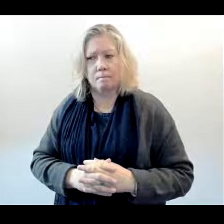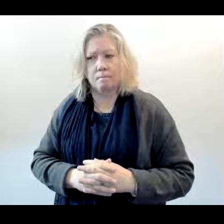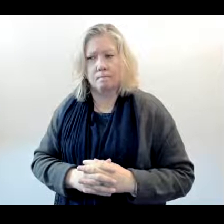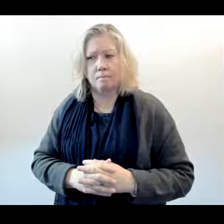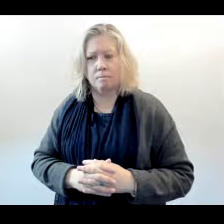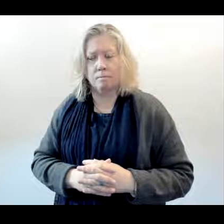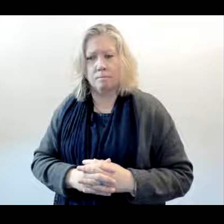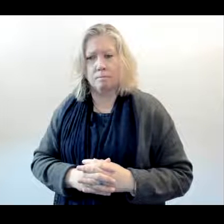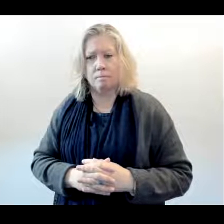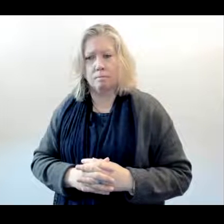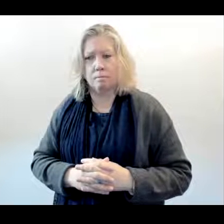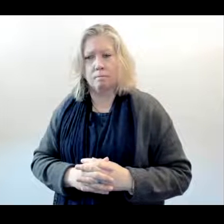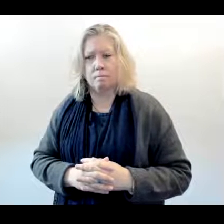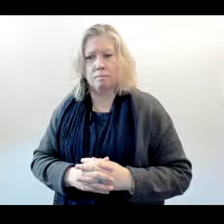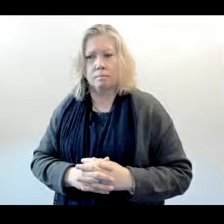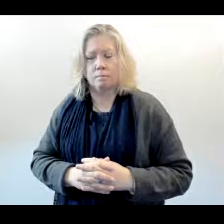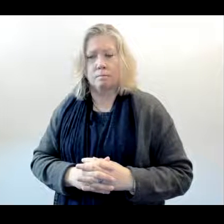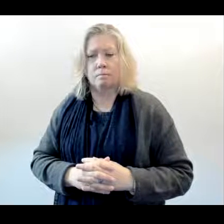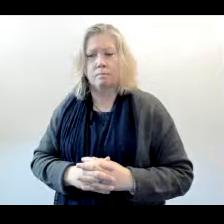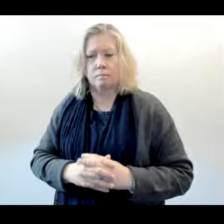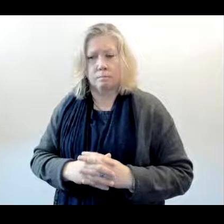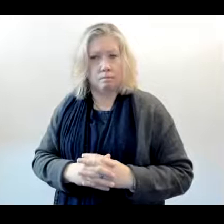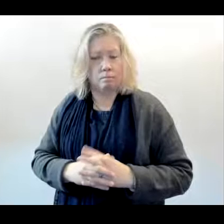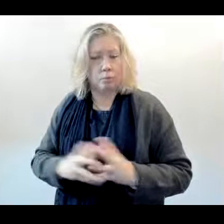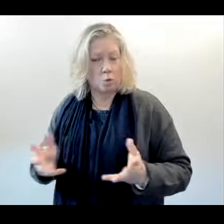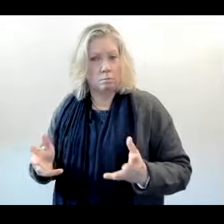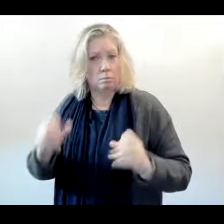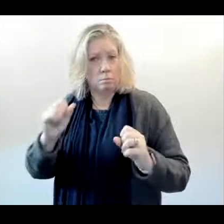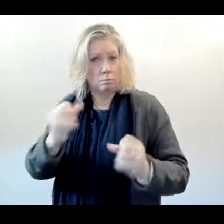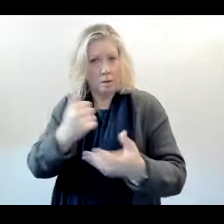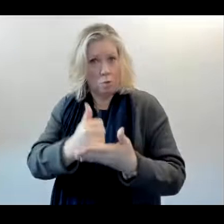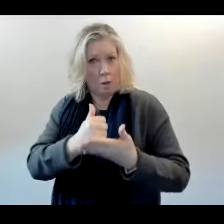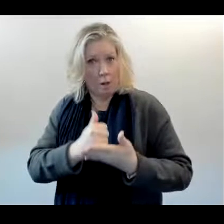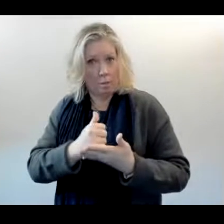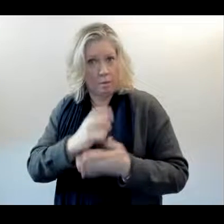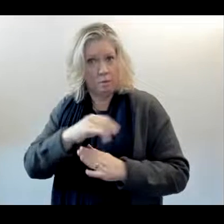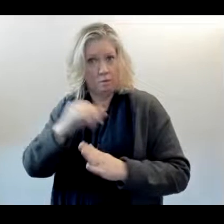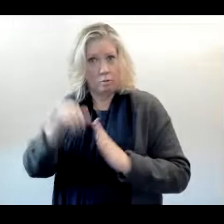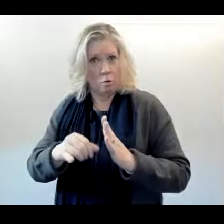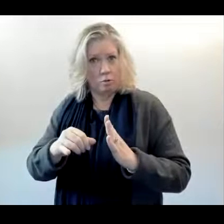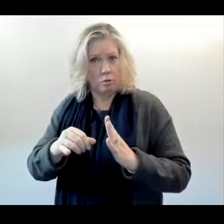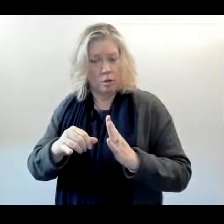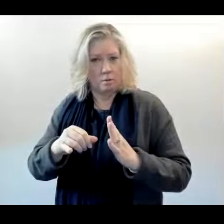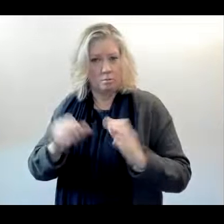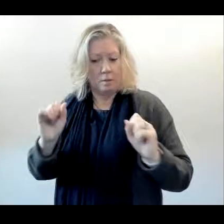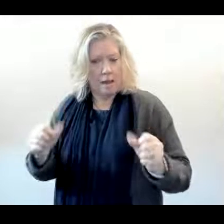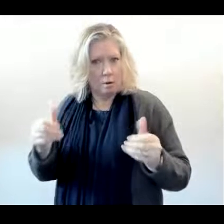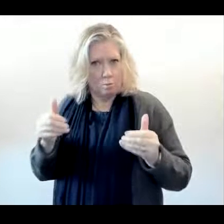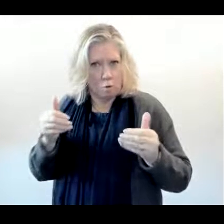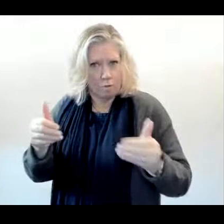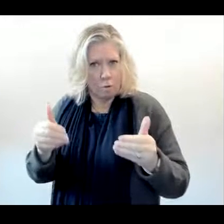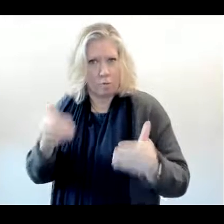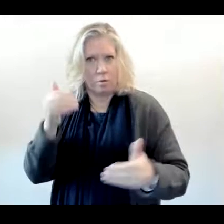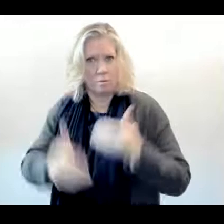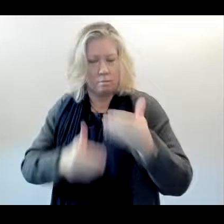Would you be so kind as to helping this project move forward involving